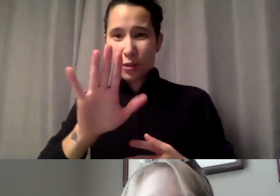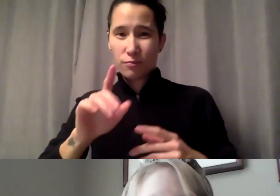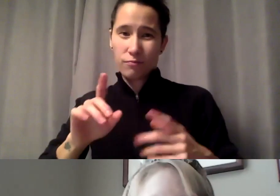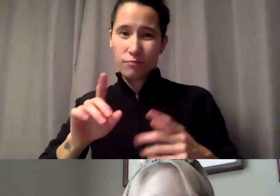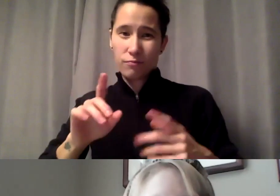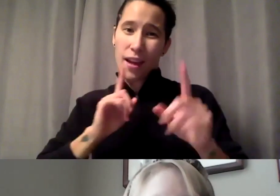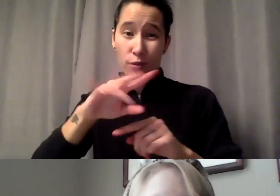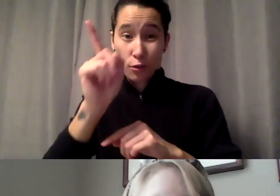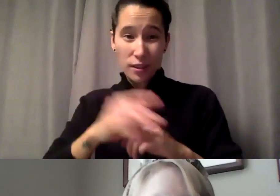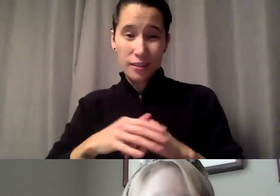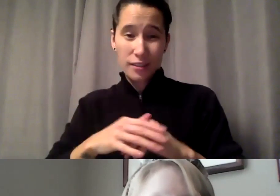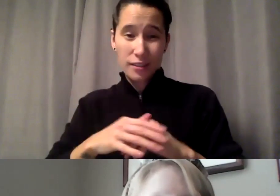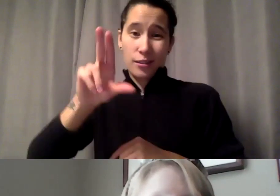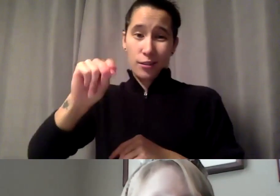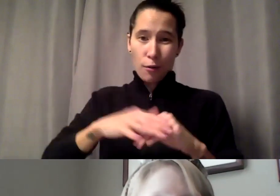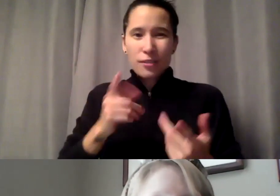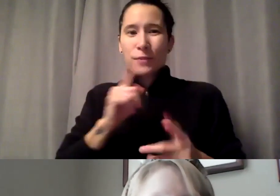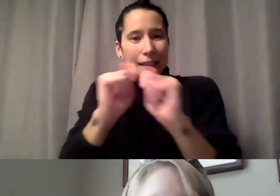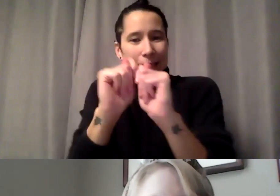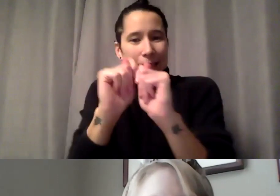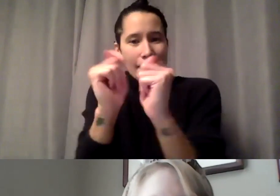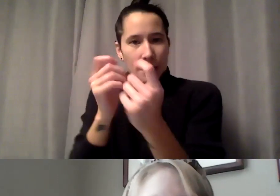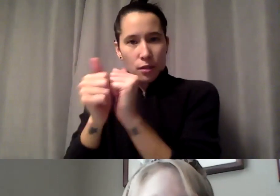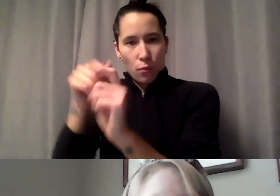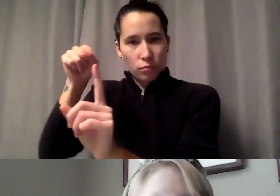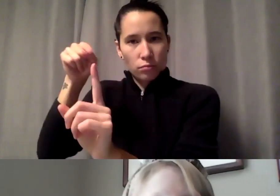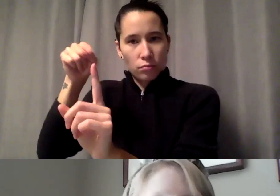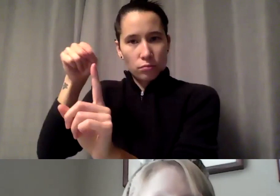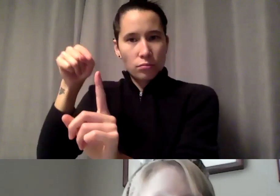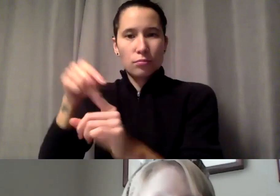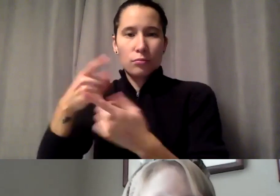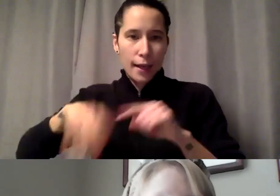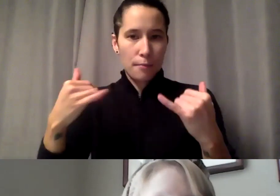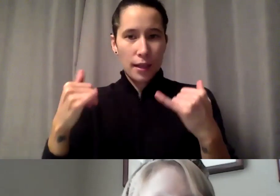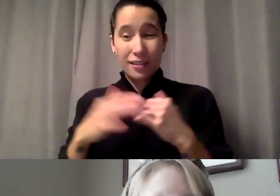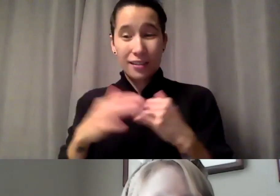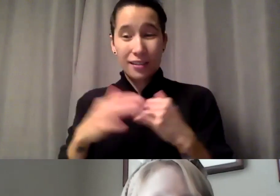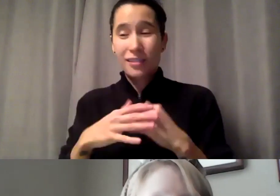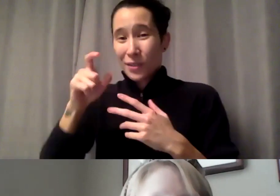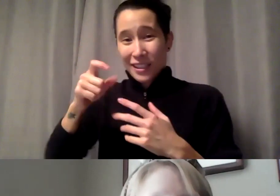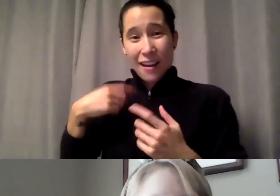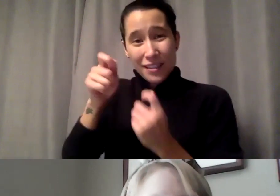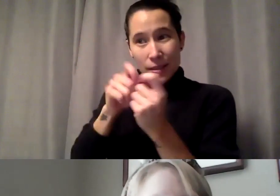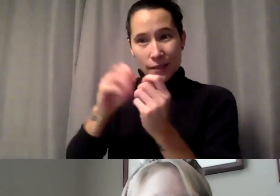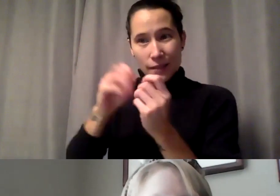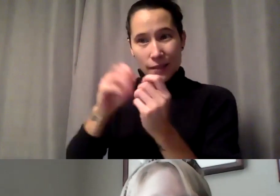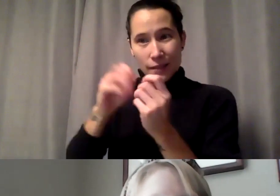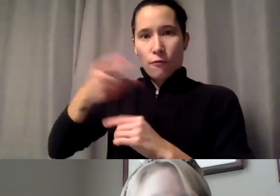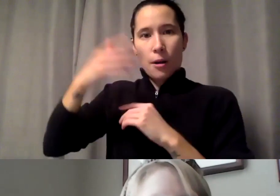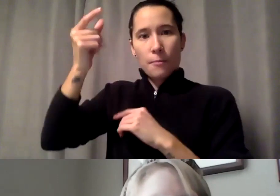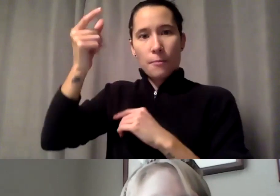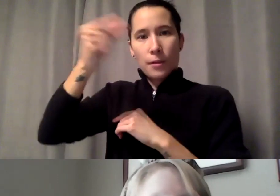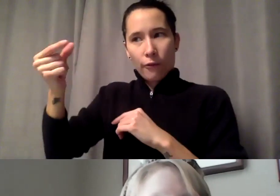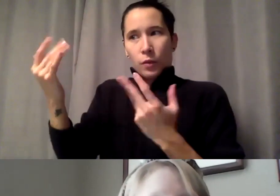called out in the definition of team sport. So until we have a specific number of allowance, then the answer is no.